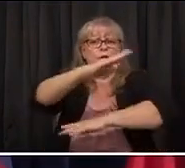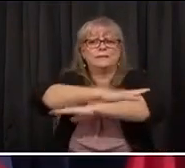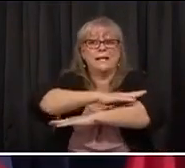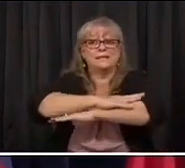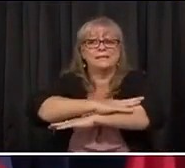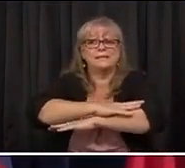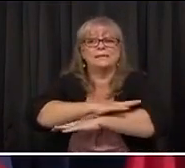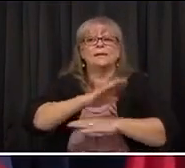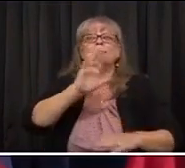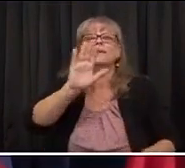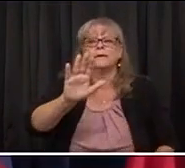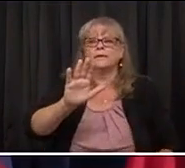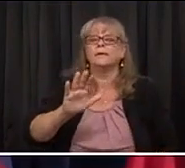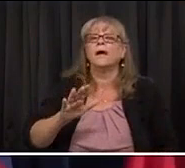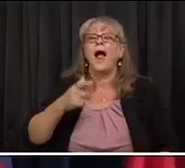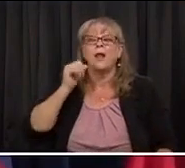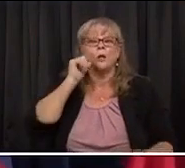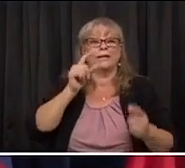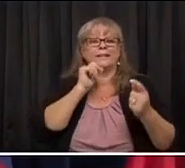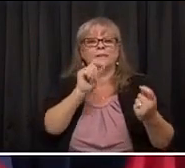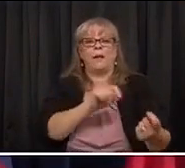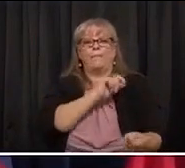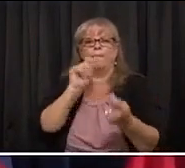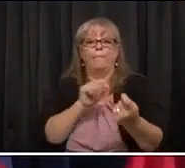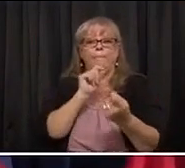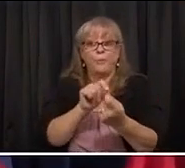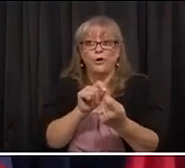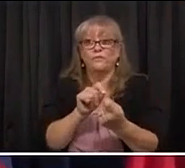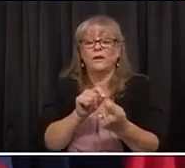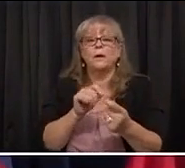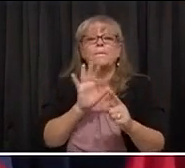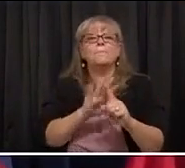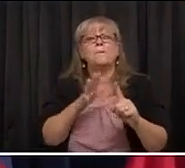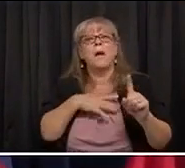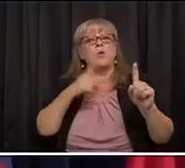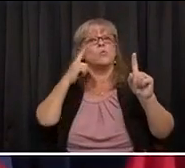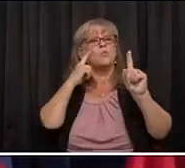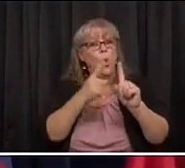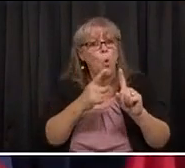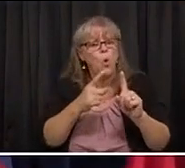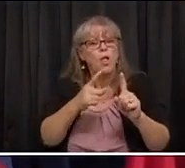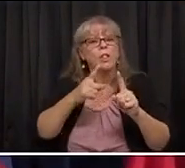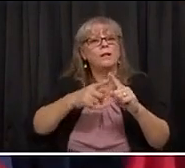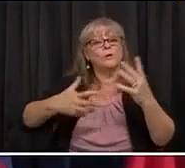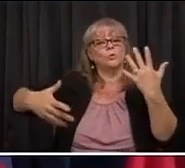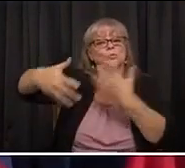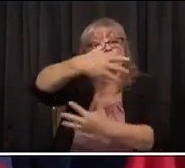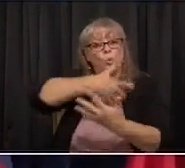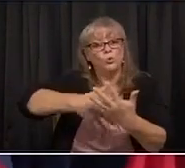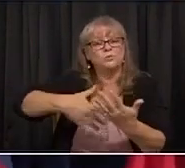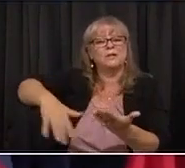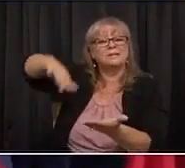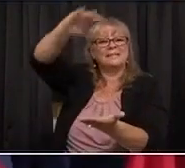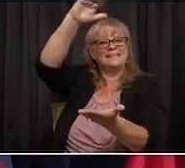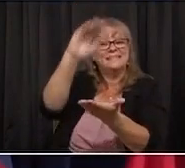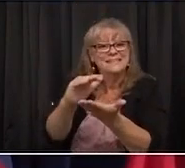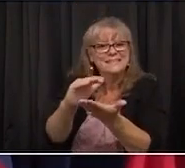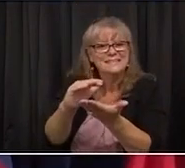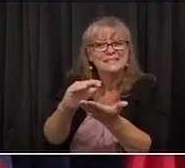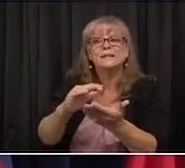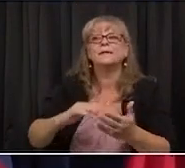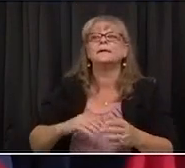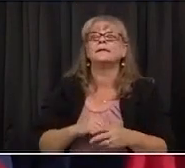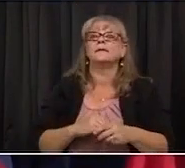policy is, it's preventing the social behavior that where inhibitions are dropped associated